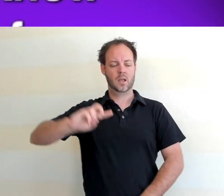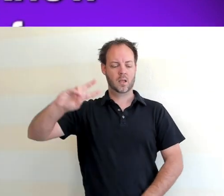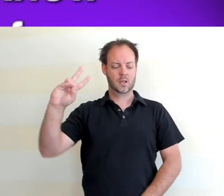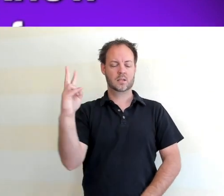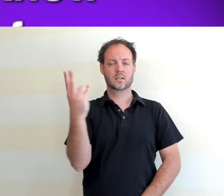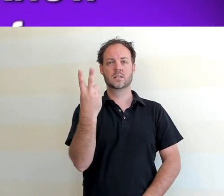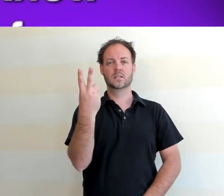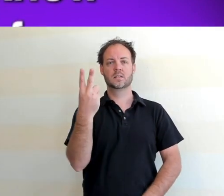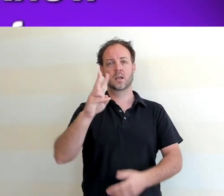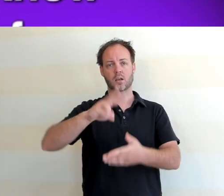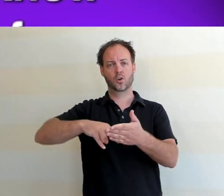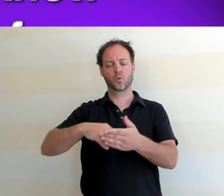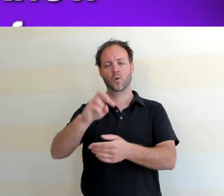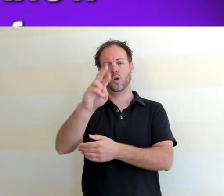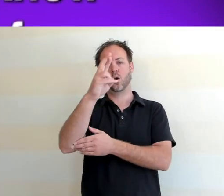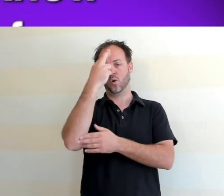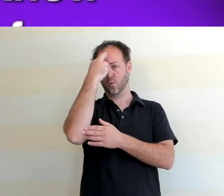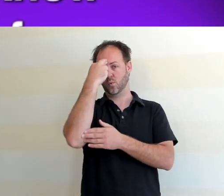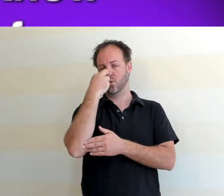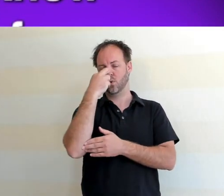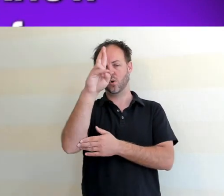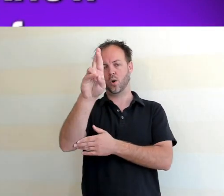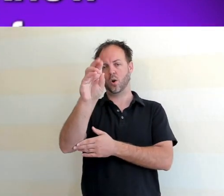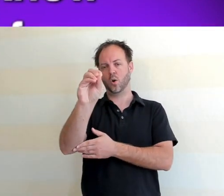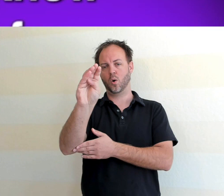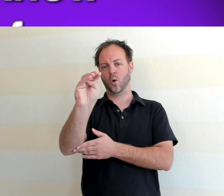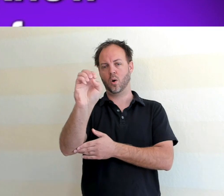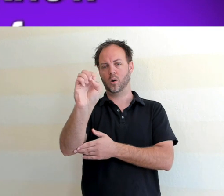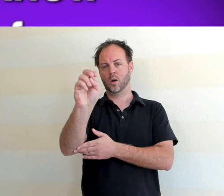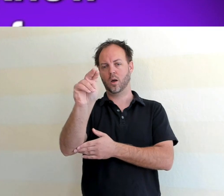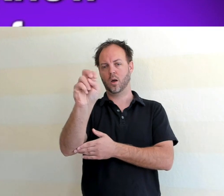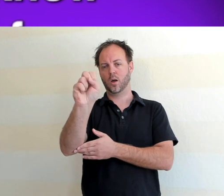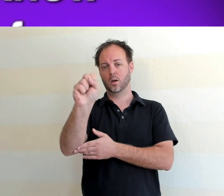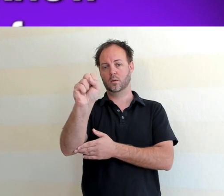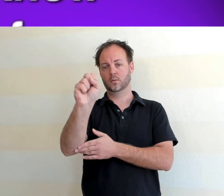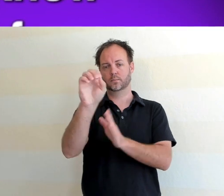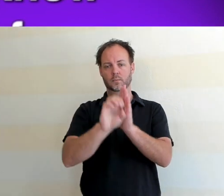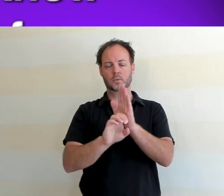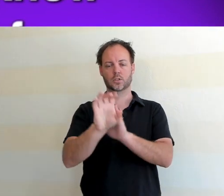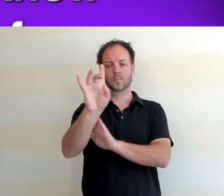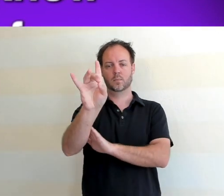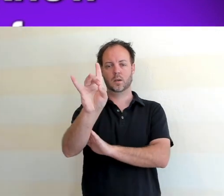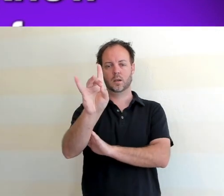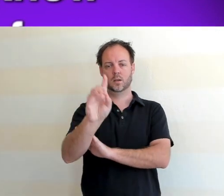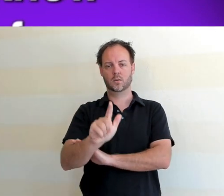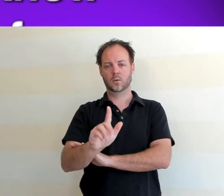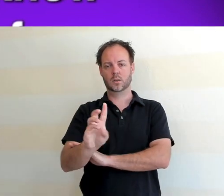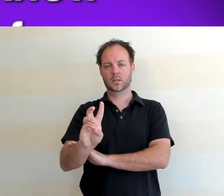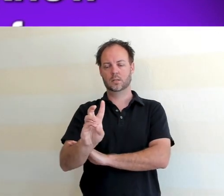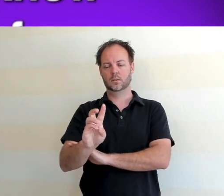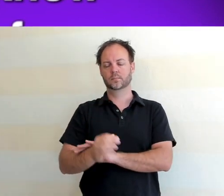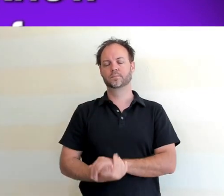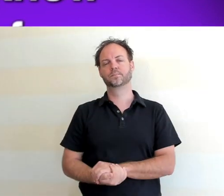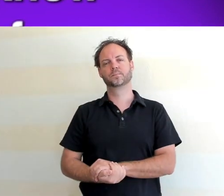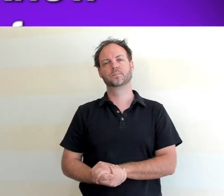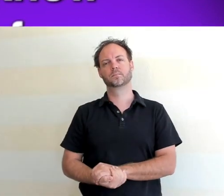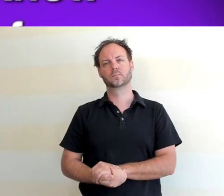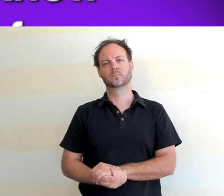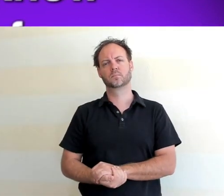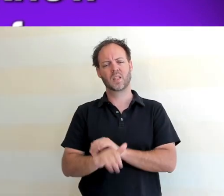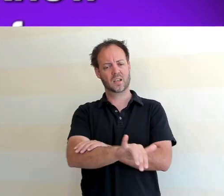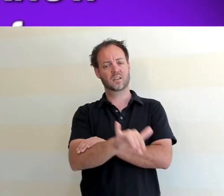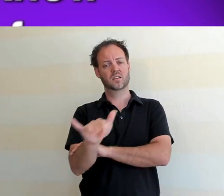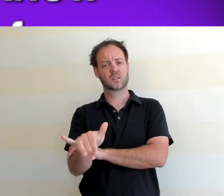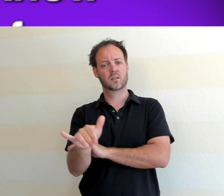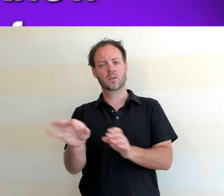Our second scripture reading is from Romans chapter 8, beginning at the 26th verse. In the